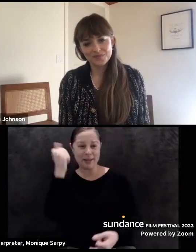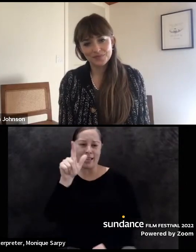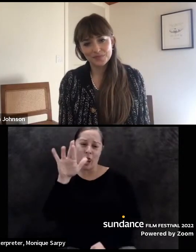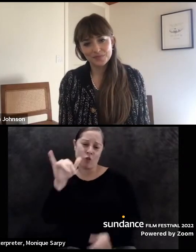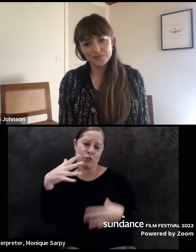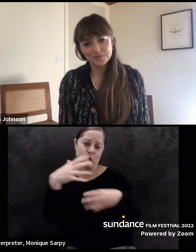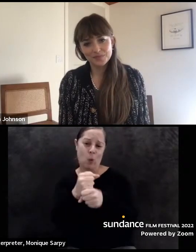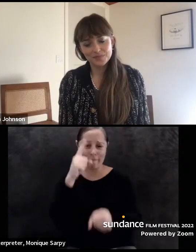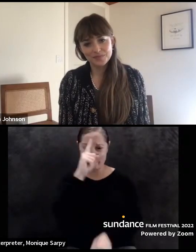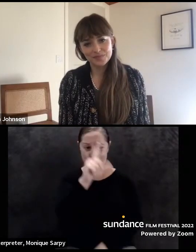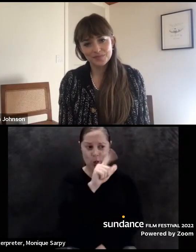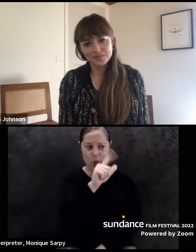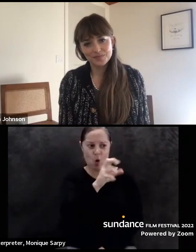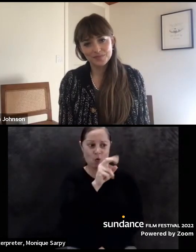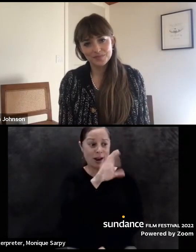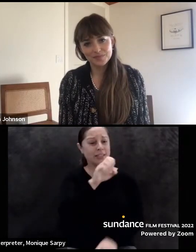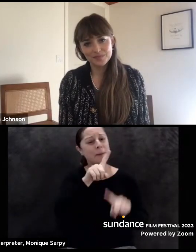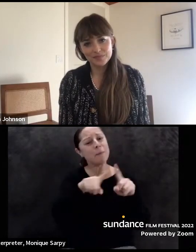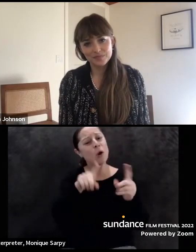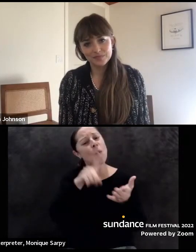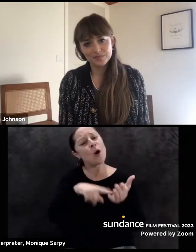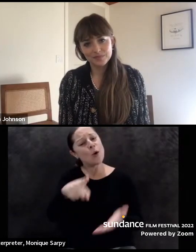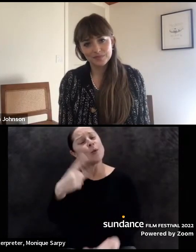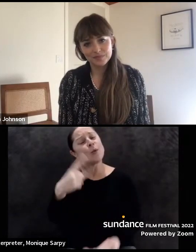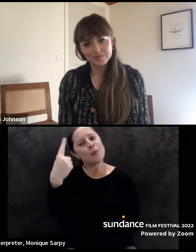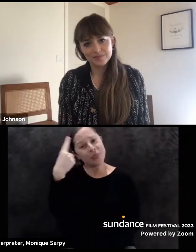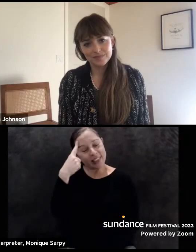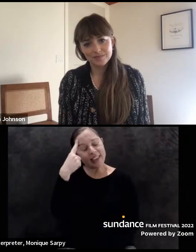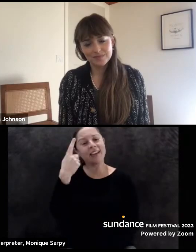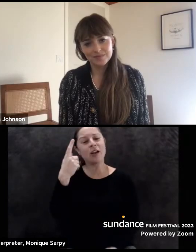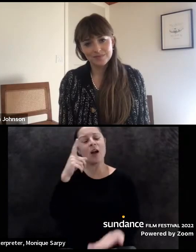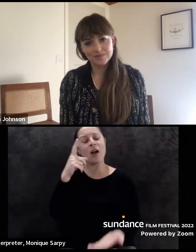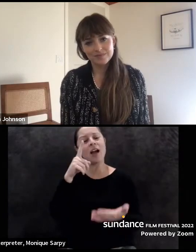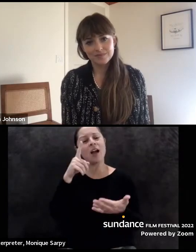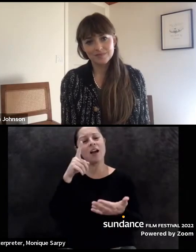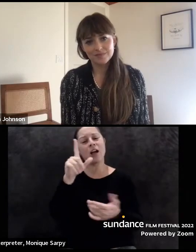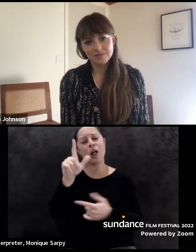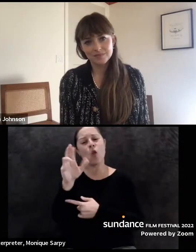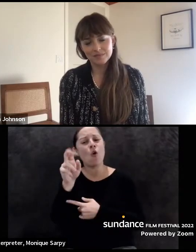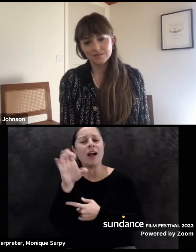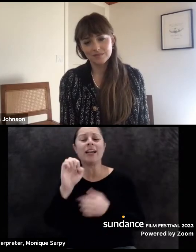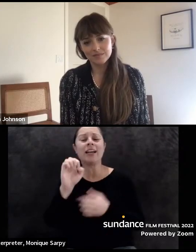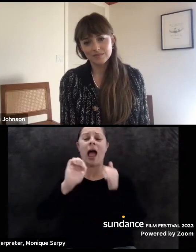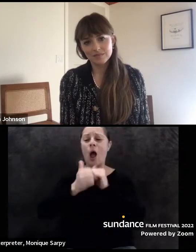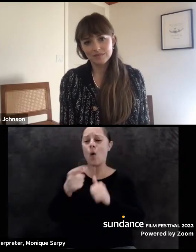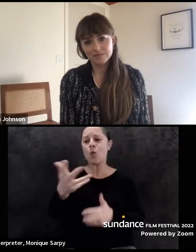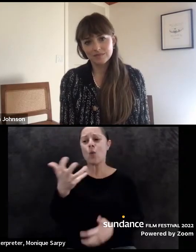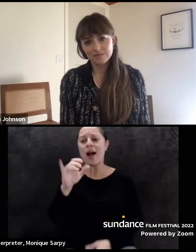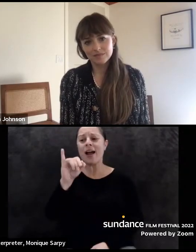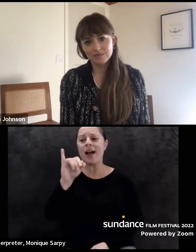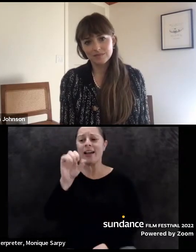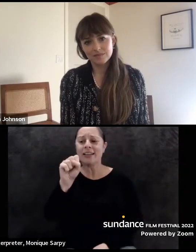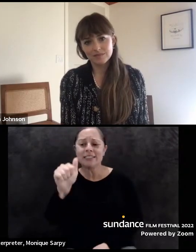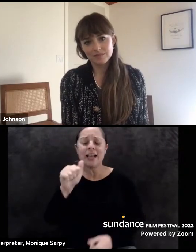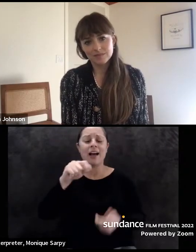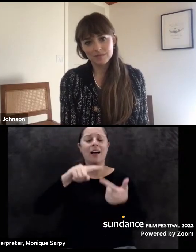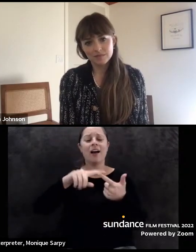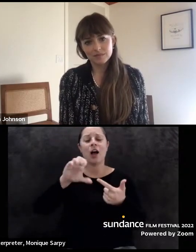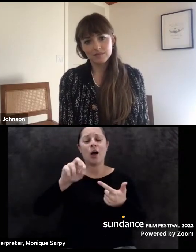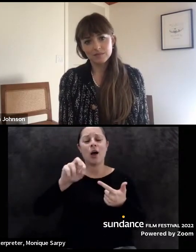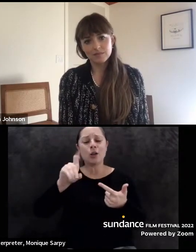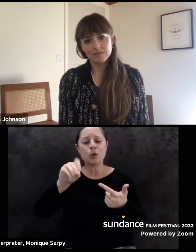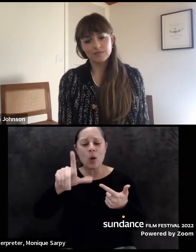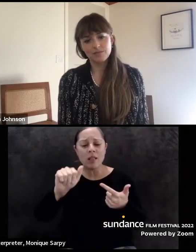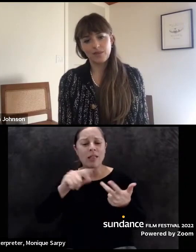right. But what do you think of him, Lawrence? That is, like, what did you want? How did you want the like Issa, Condola, Lawrence triangle to get